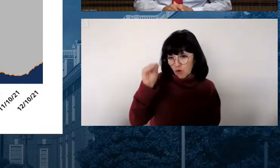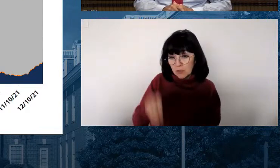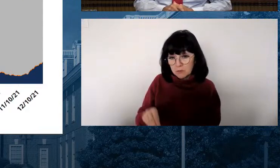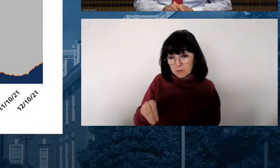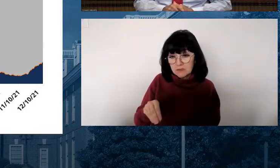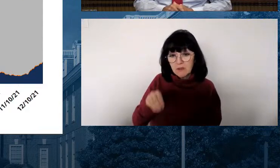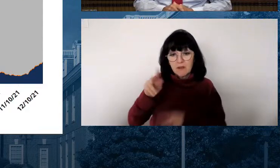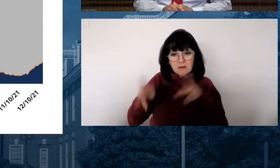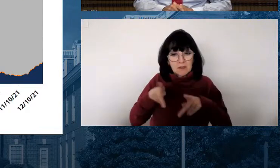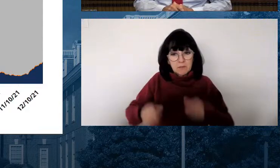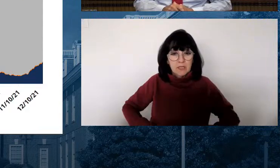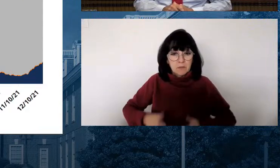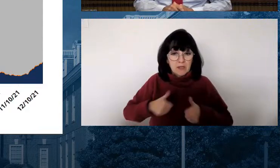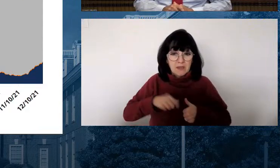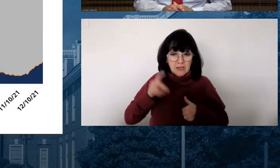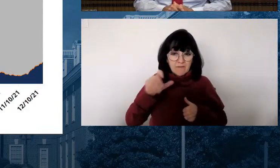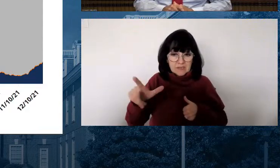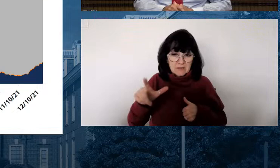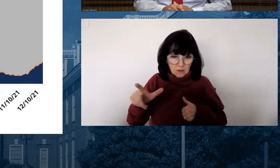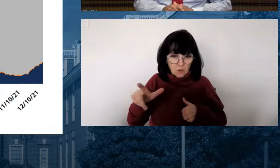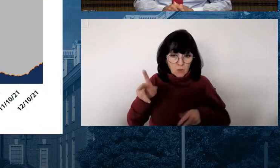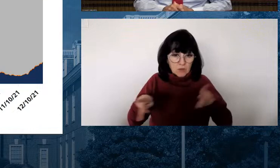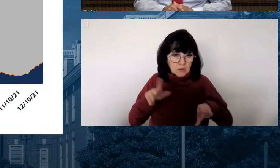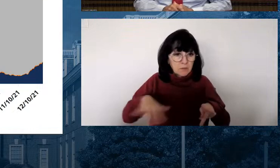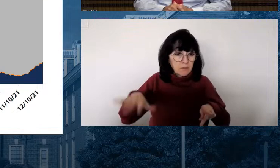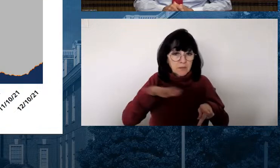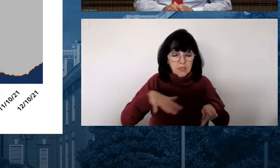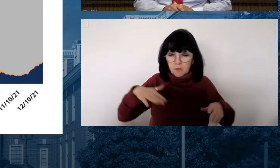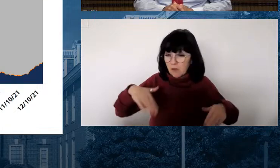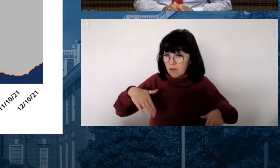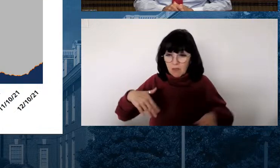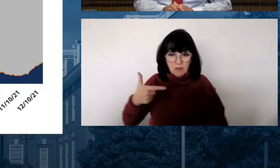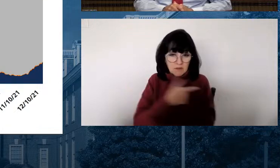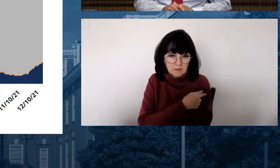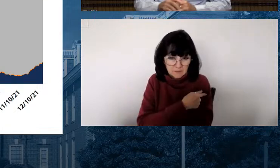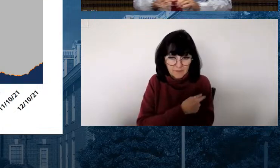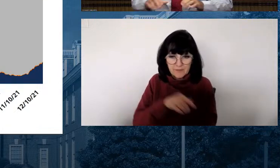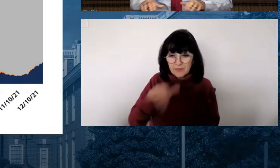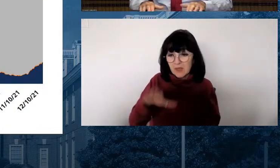fully vaccinated. The COVID hospitalizations that we just showed you,